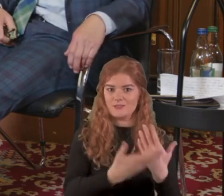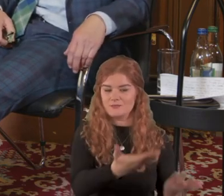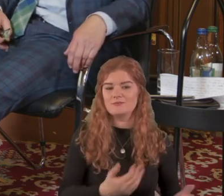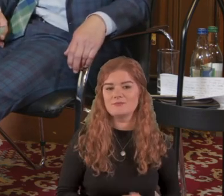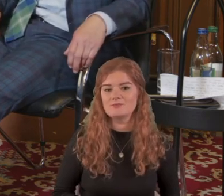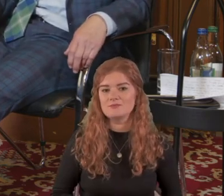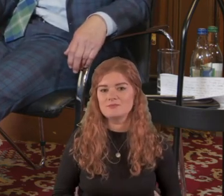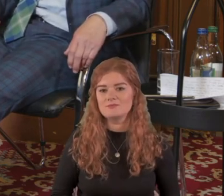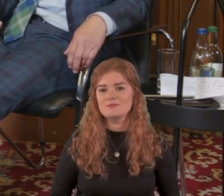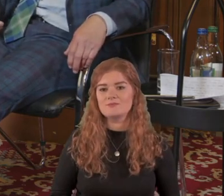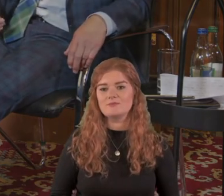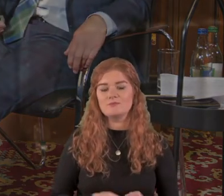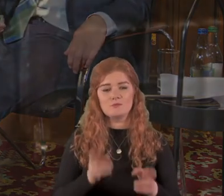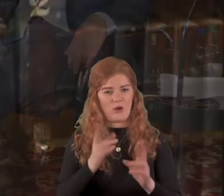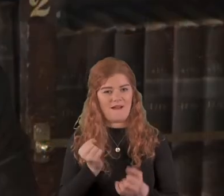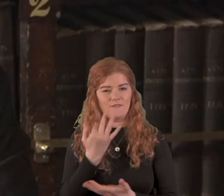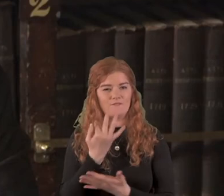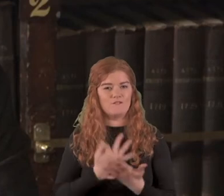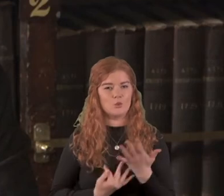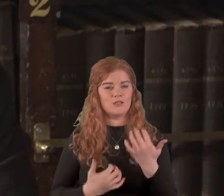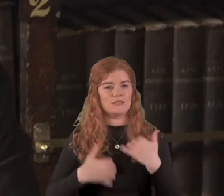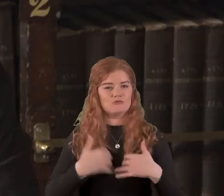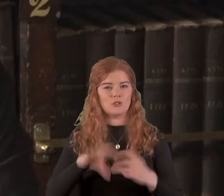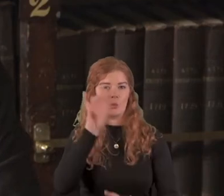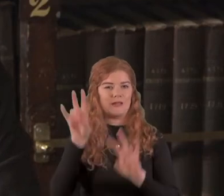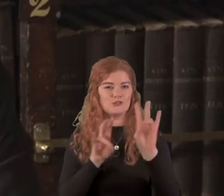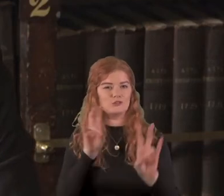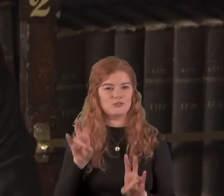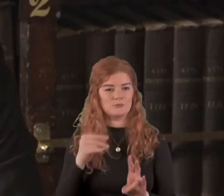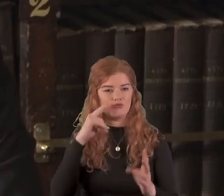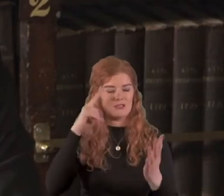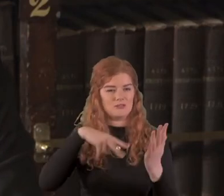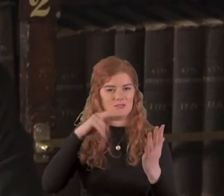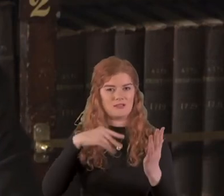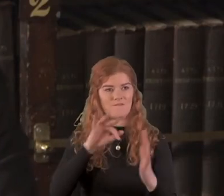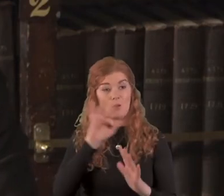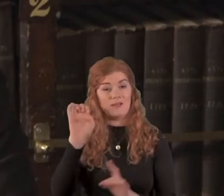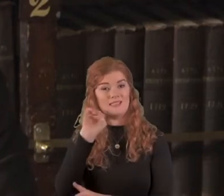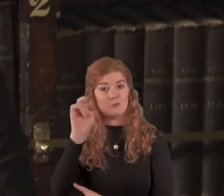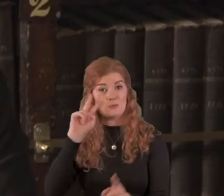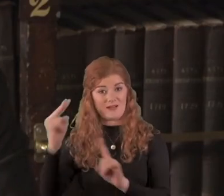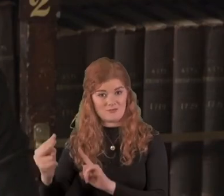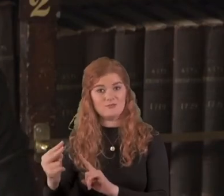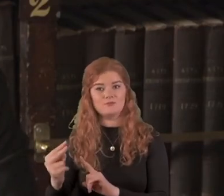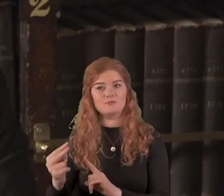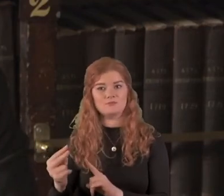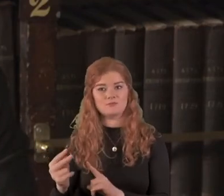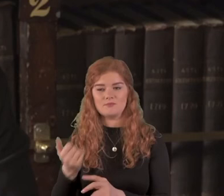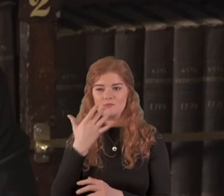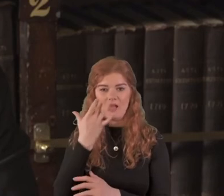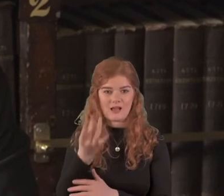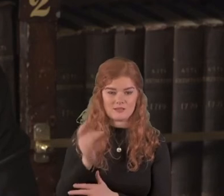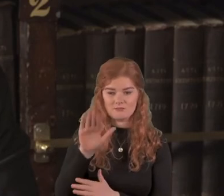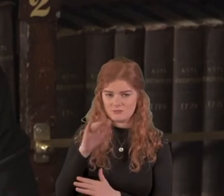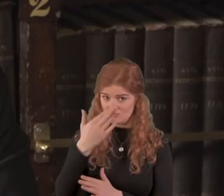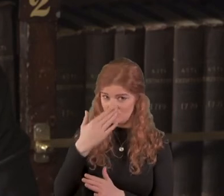Looking ahead again, we have a few interesting questions about looking at it from the British perspective and asking, did